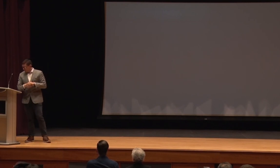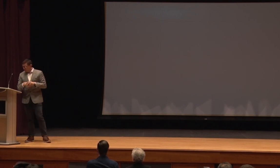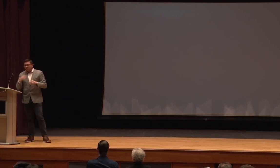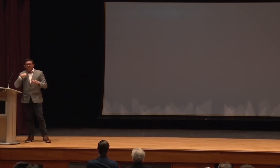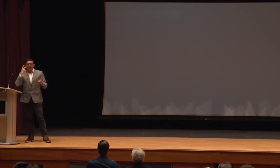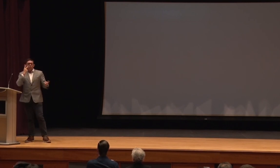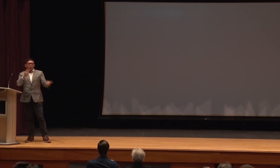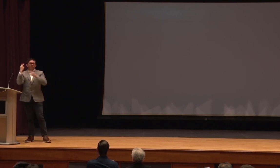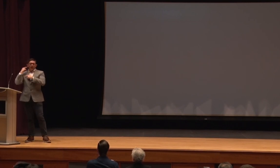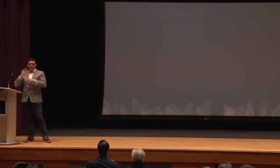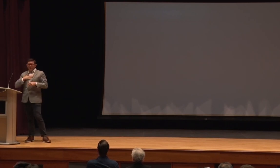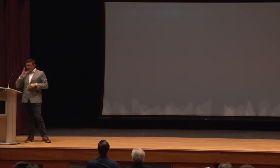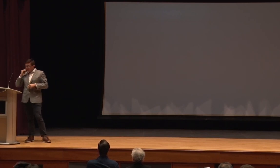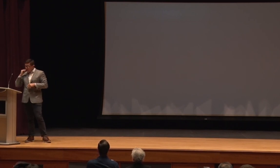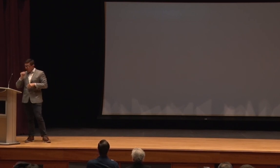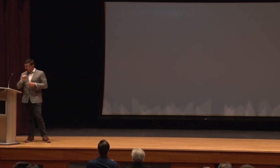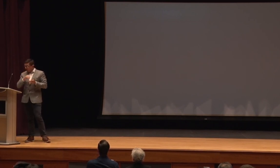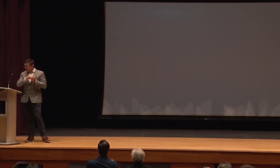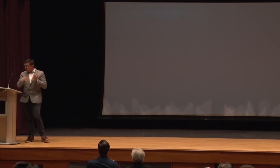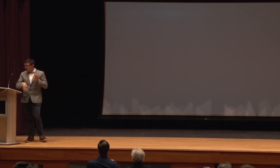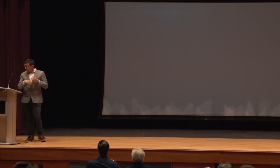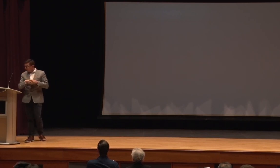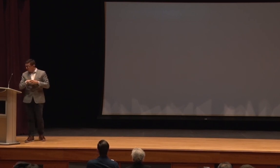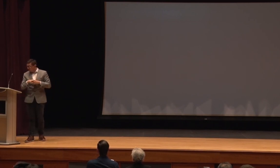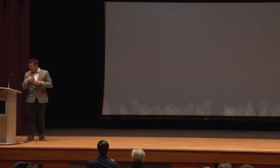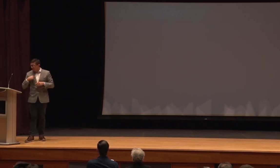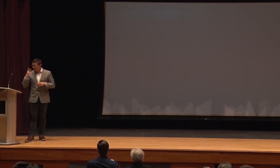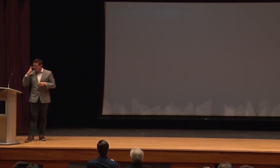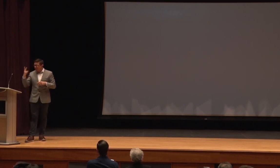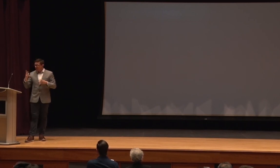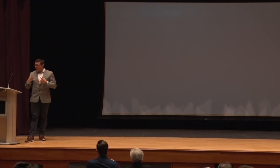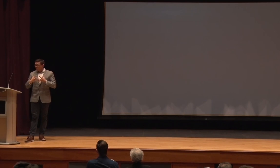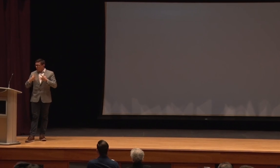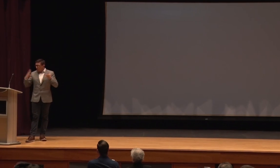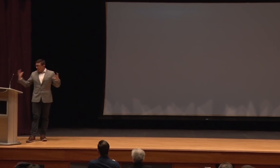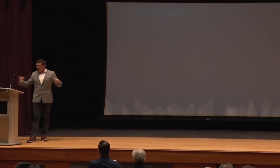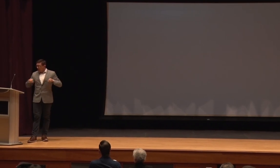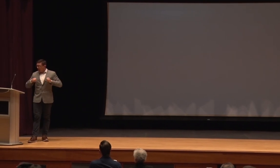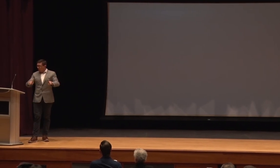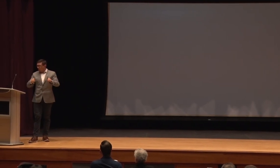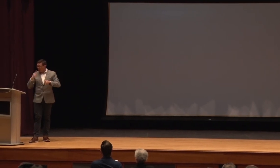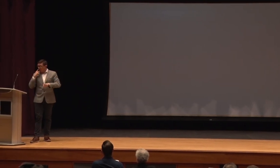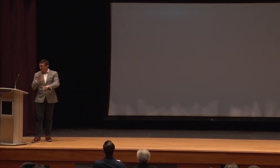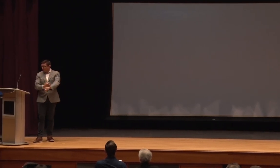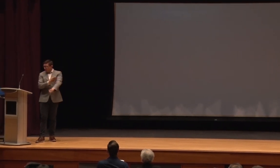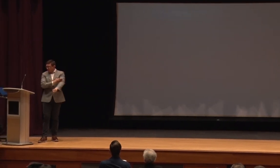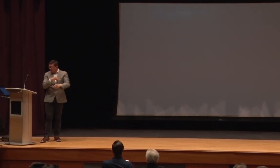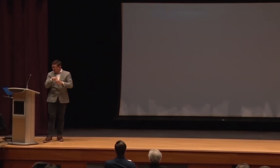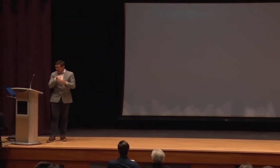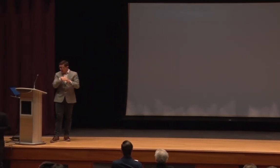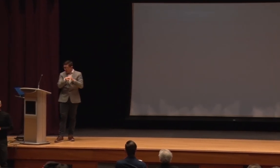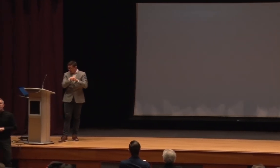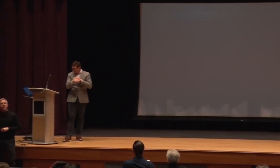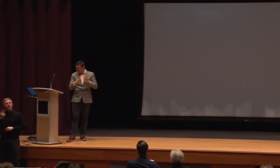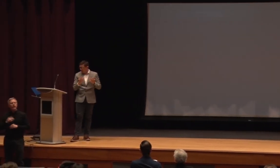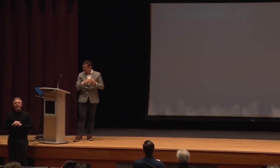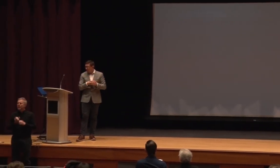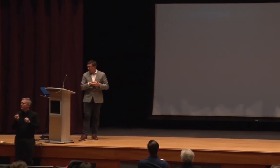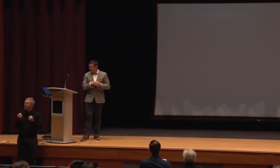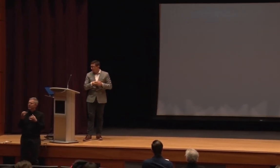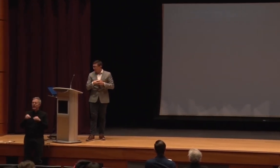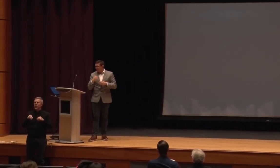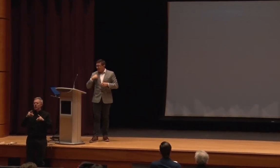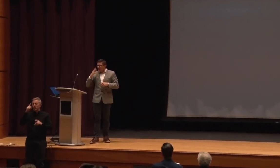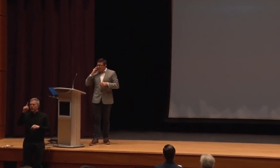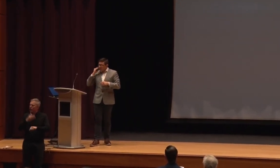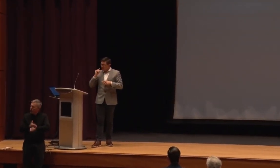here. I look back at my experience as a student, and I see just so many opportunities for improvements